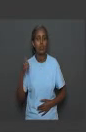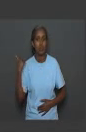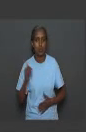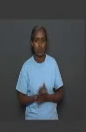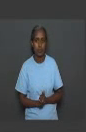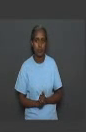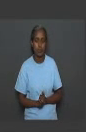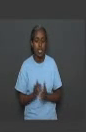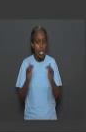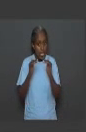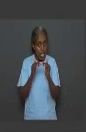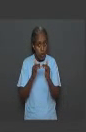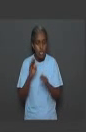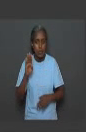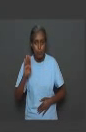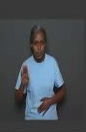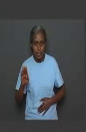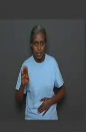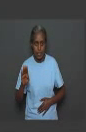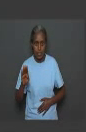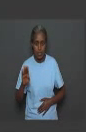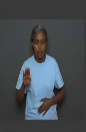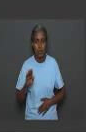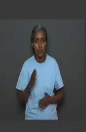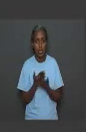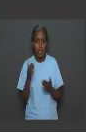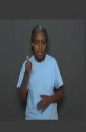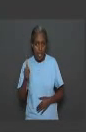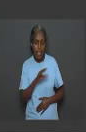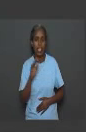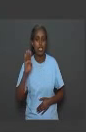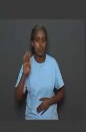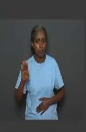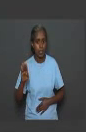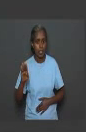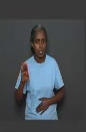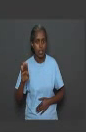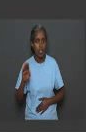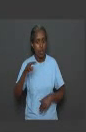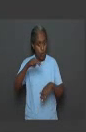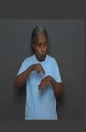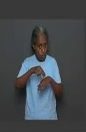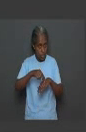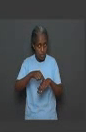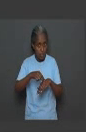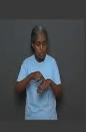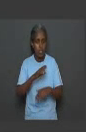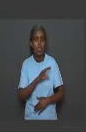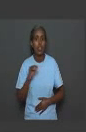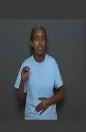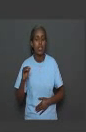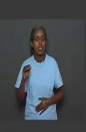on, equals B, where A and B are constants,